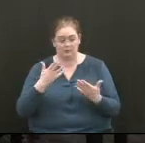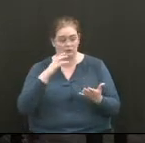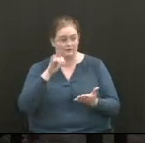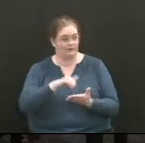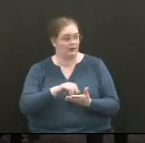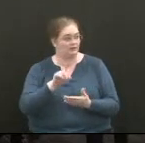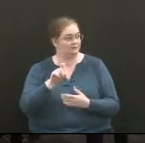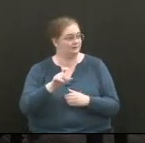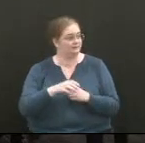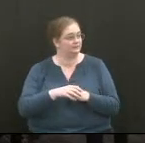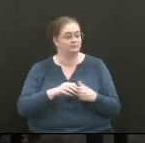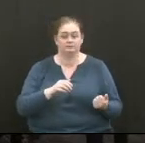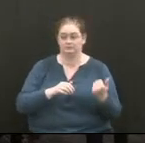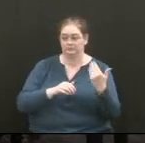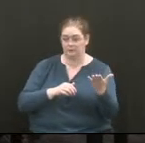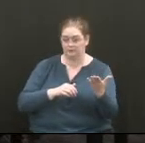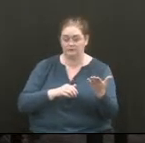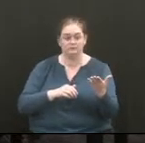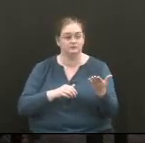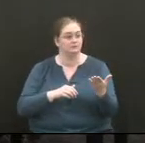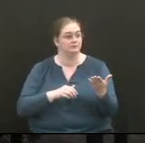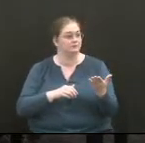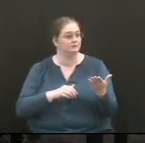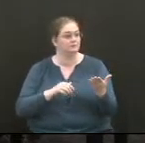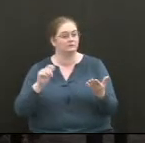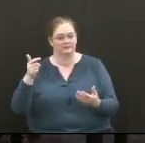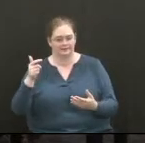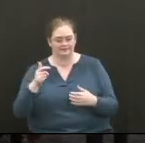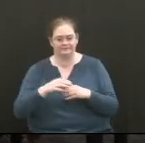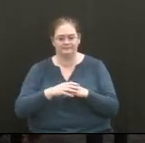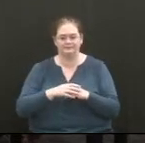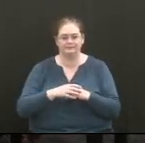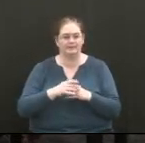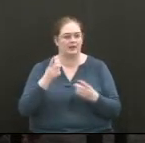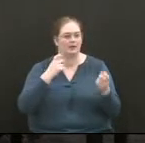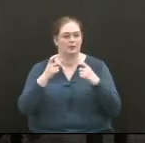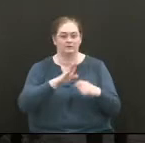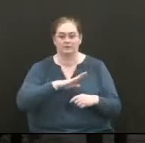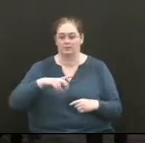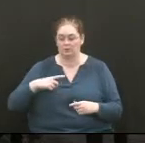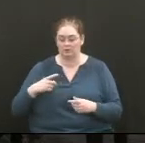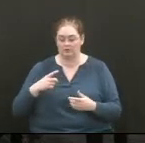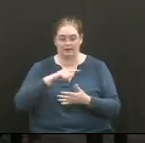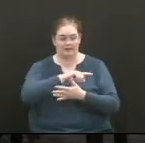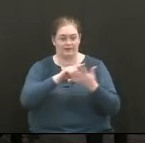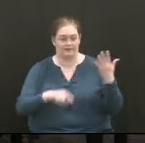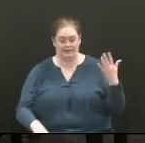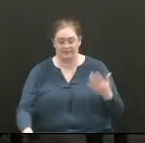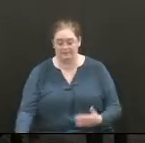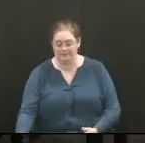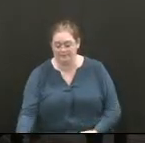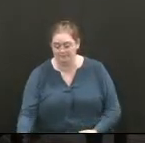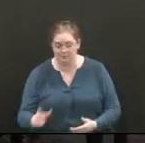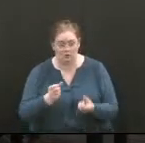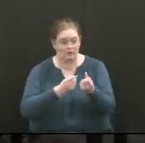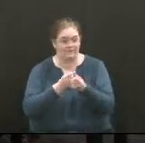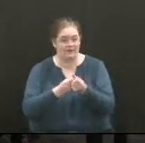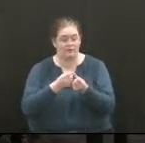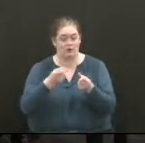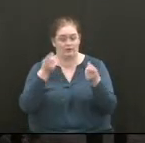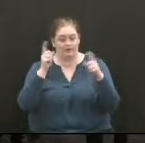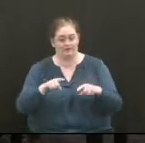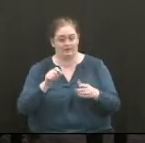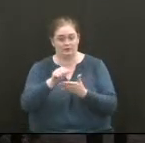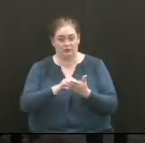that? So moved. For second? Second. Any question from the board? All in favor on the consent